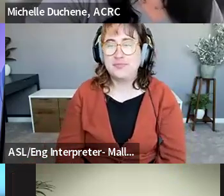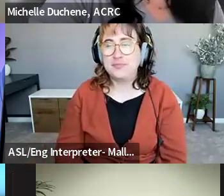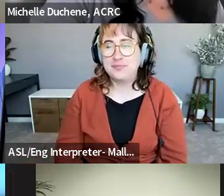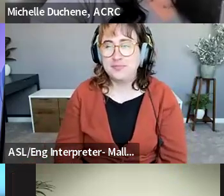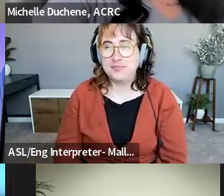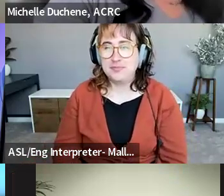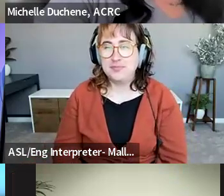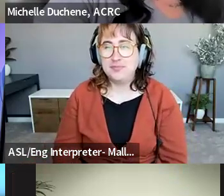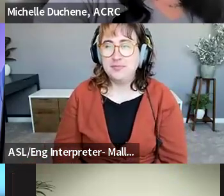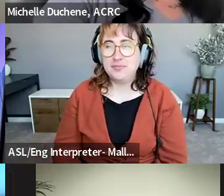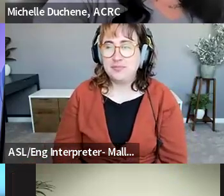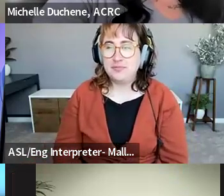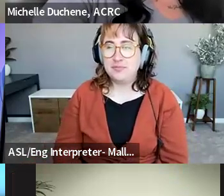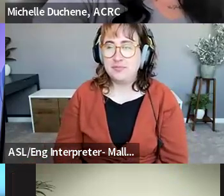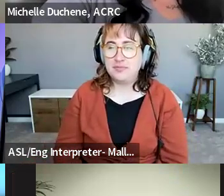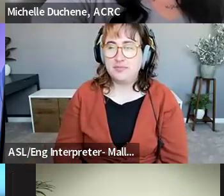All right.